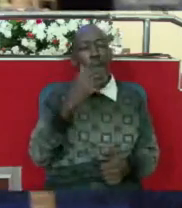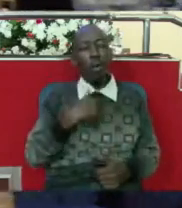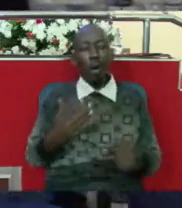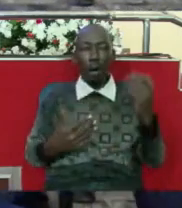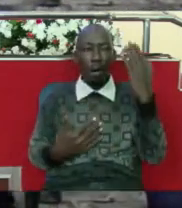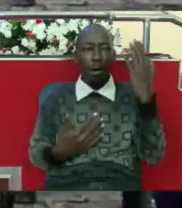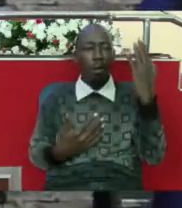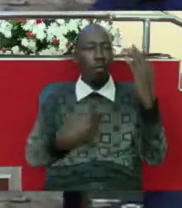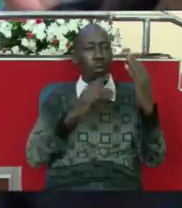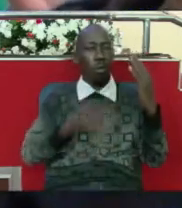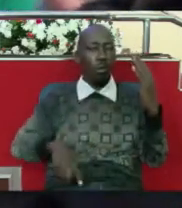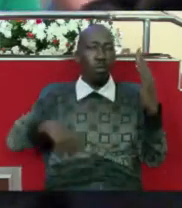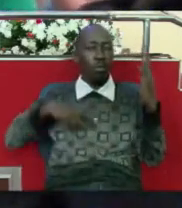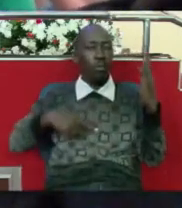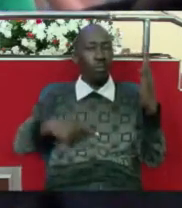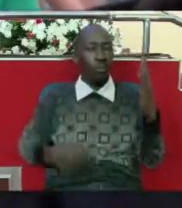yours.